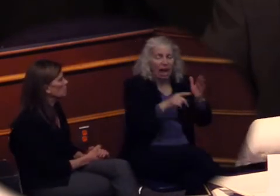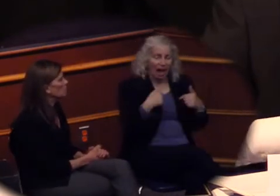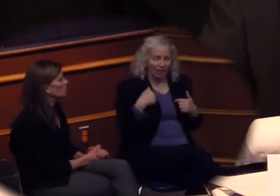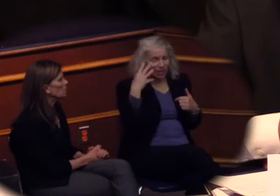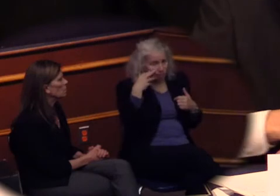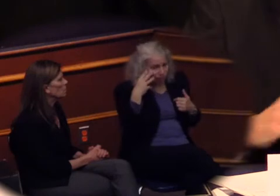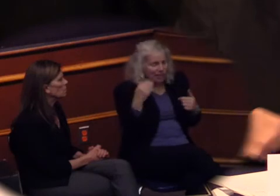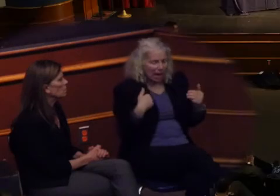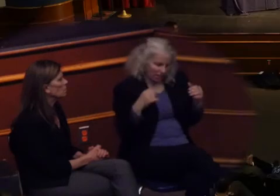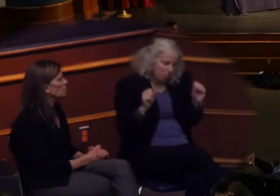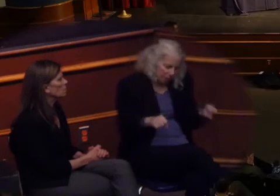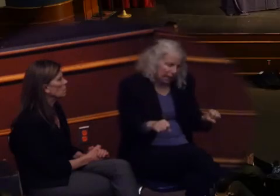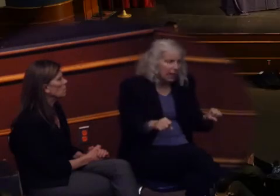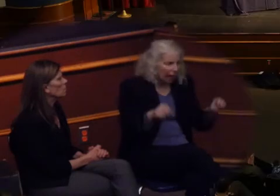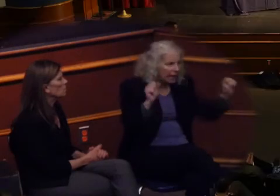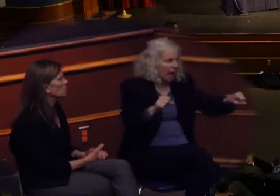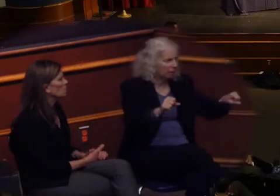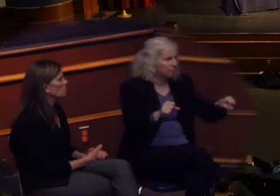to do both.